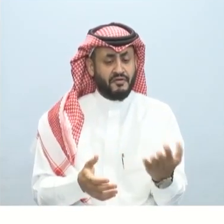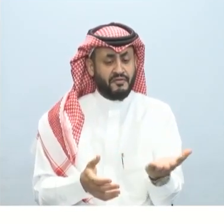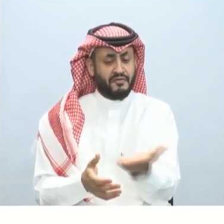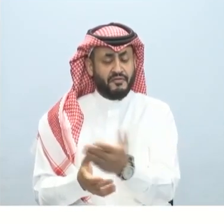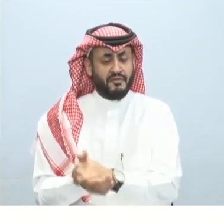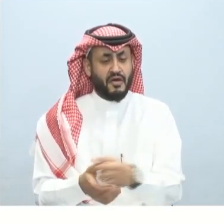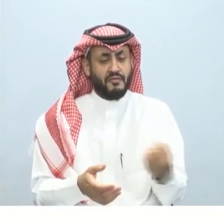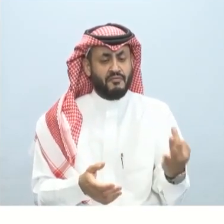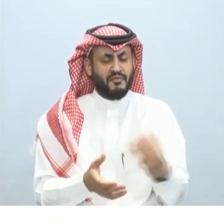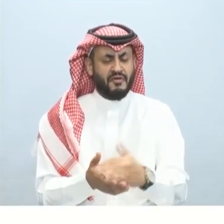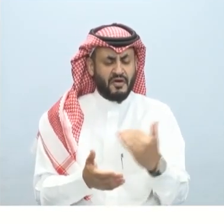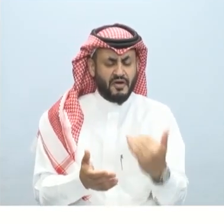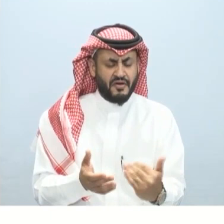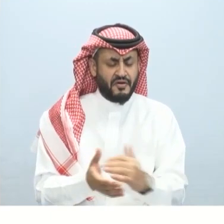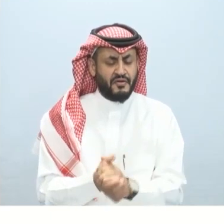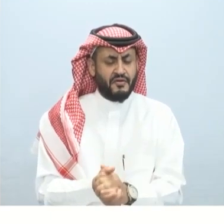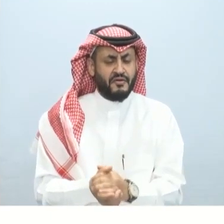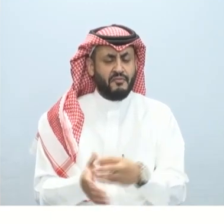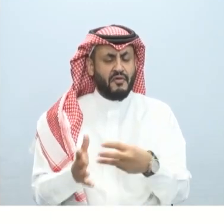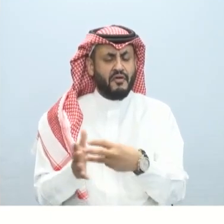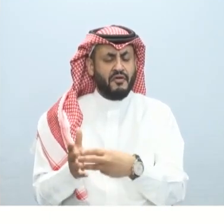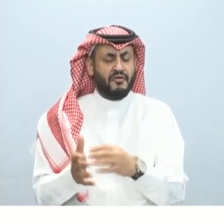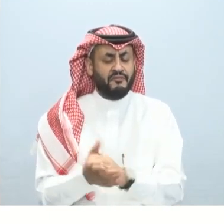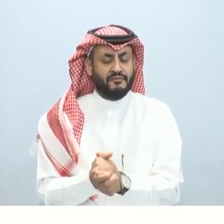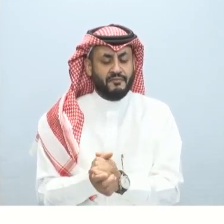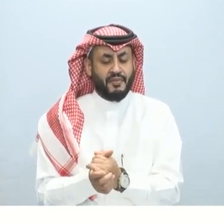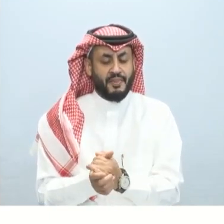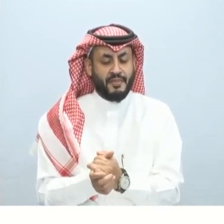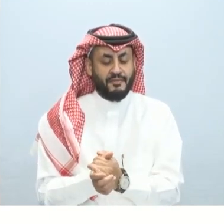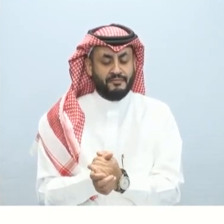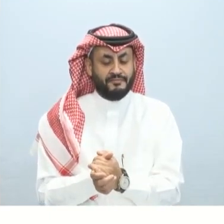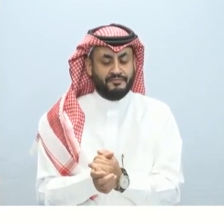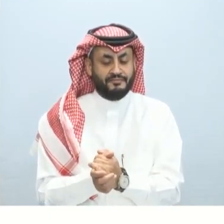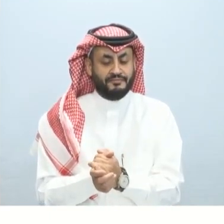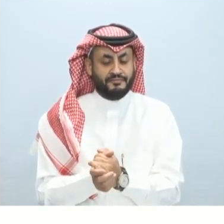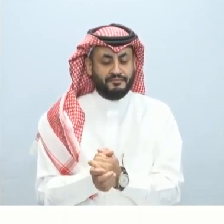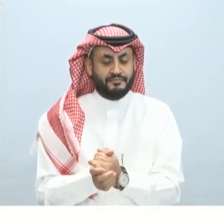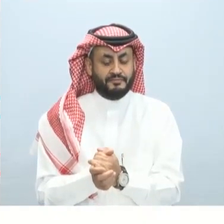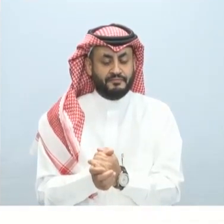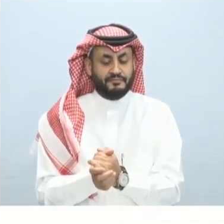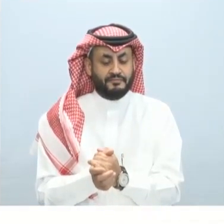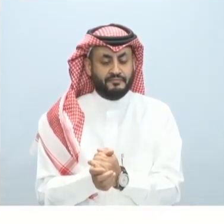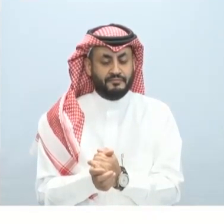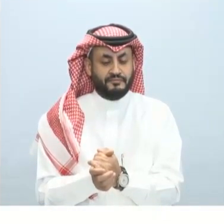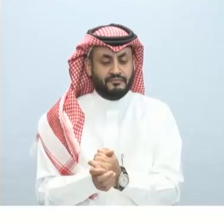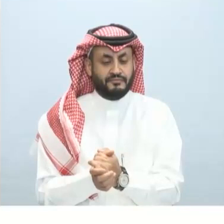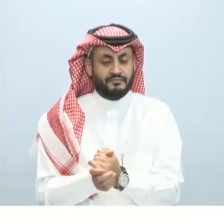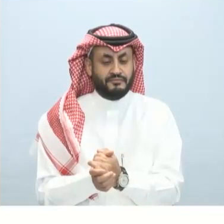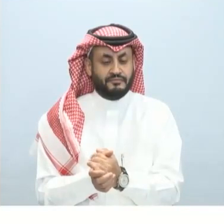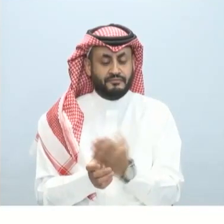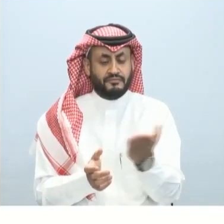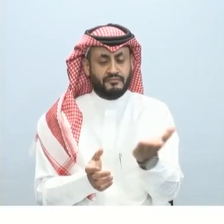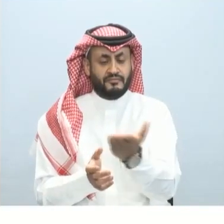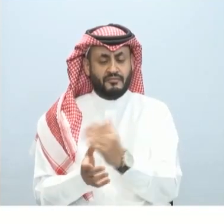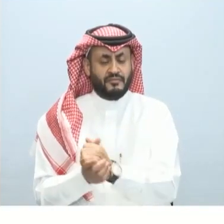example, like many, few, millions, and 11. Now we have here, this is just basic information for you. You can see